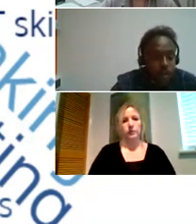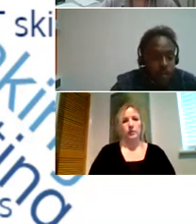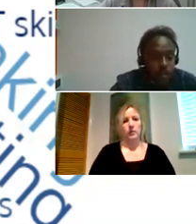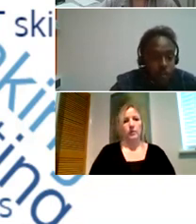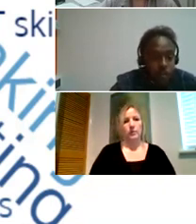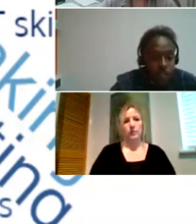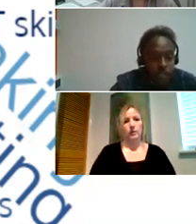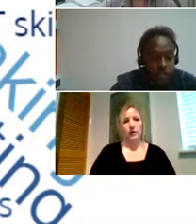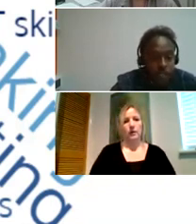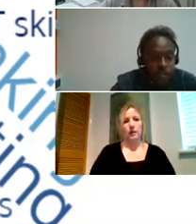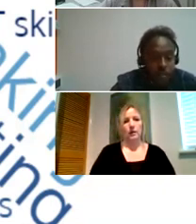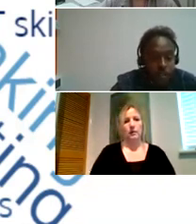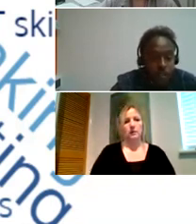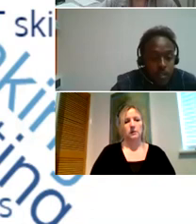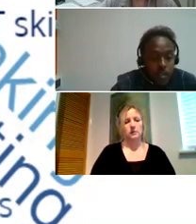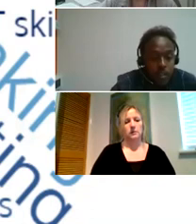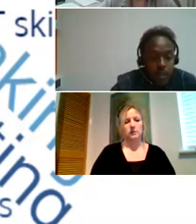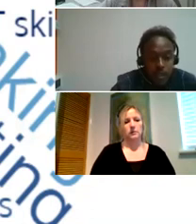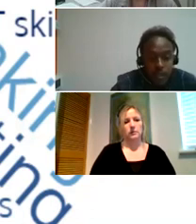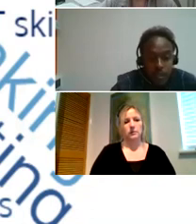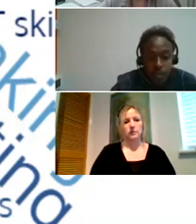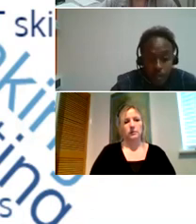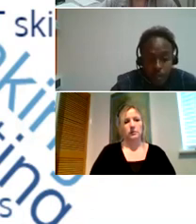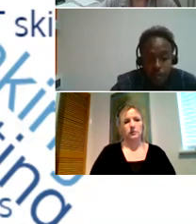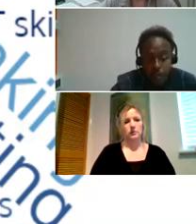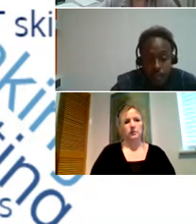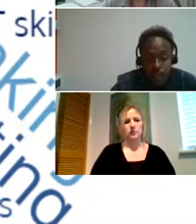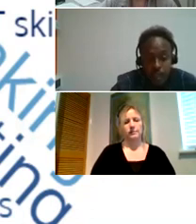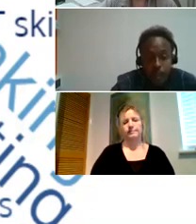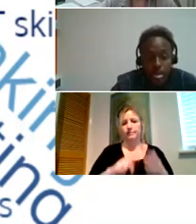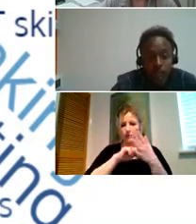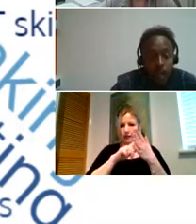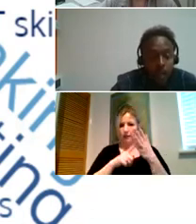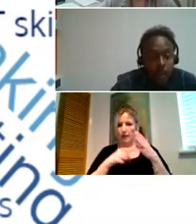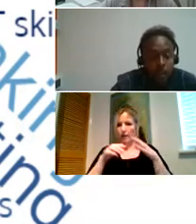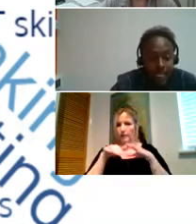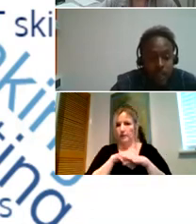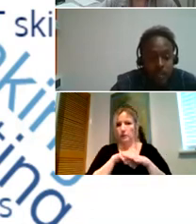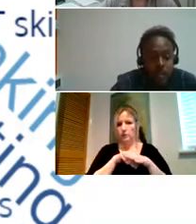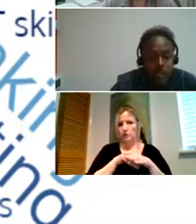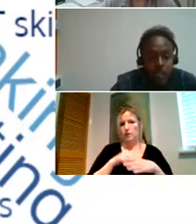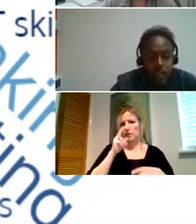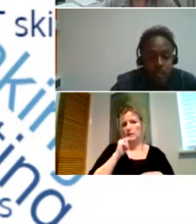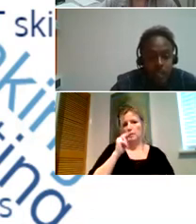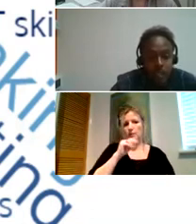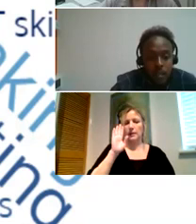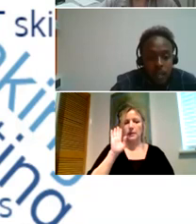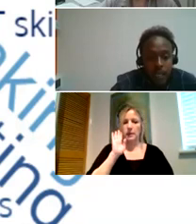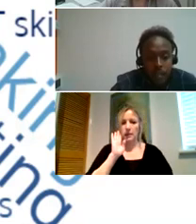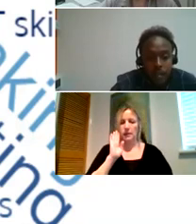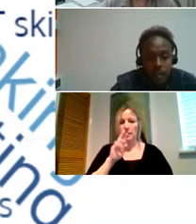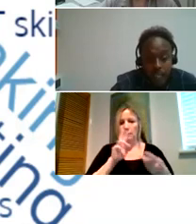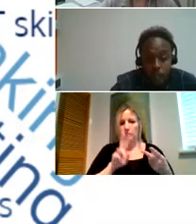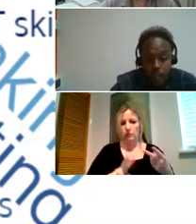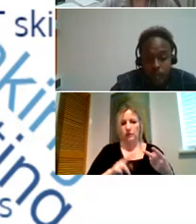There are five different qualifications for this: speaking and listening, reading, writing. Maths is